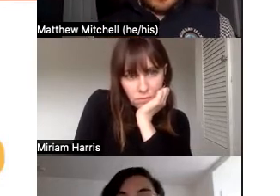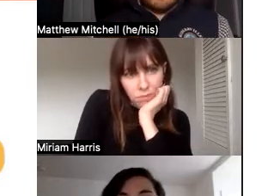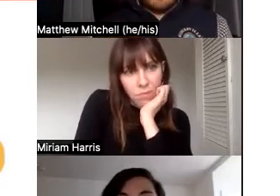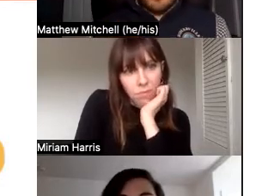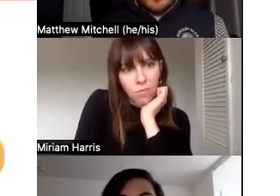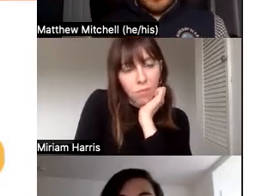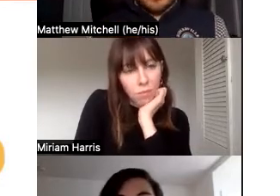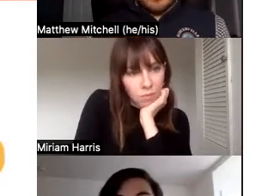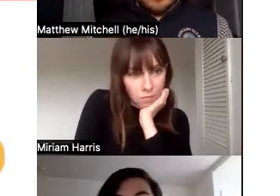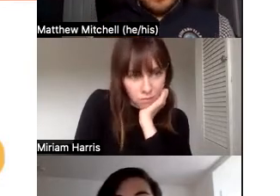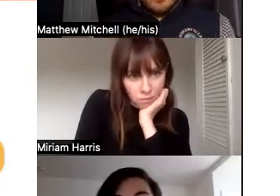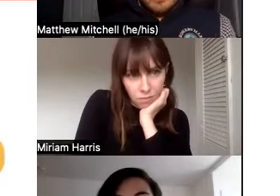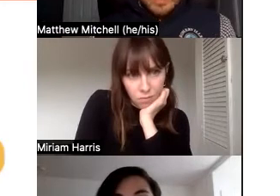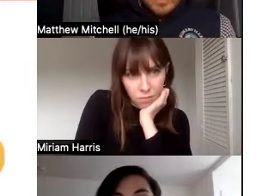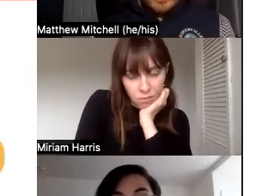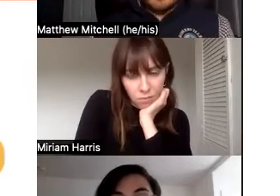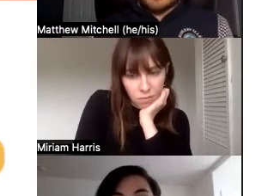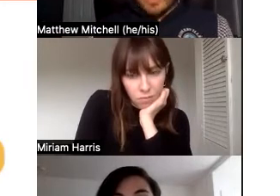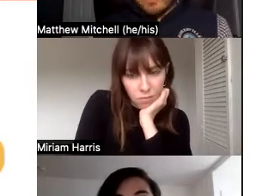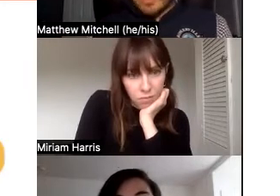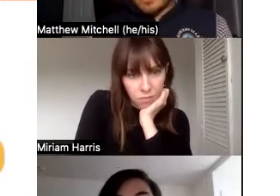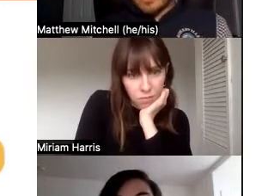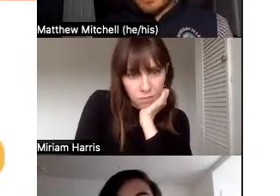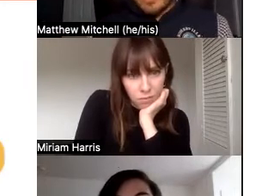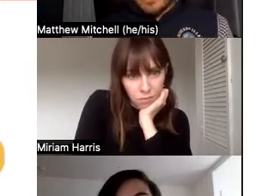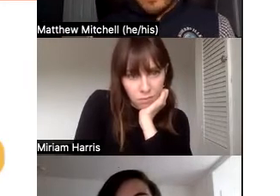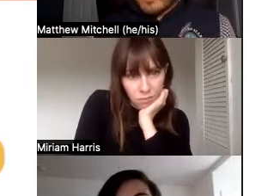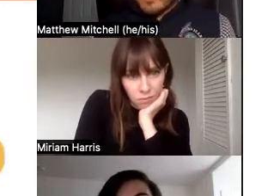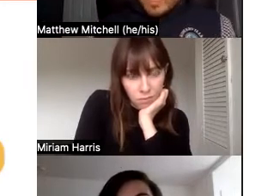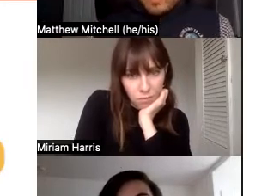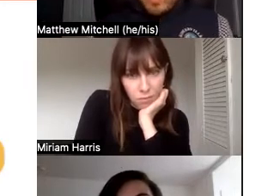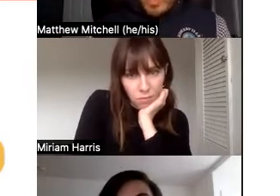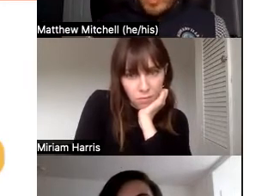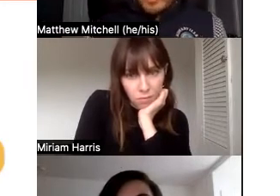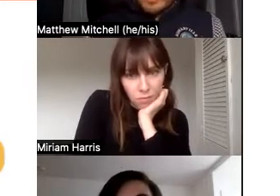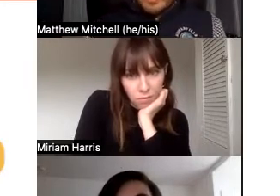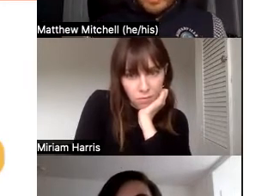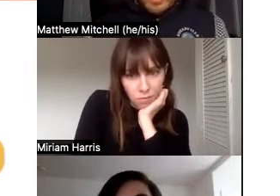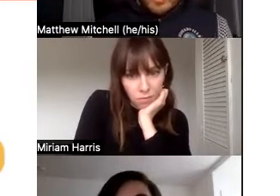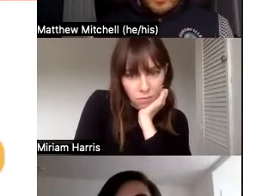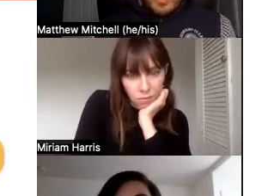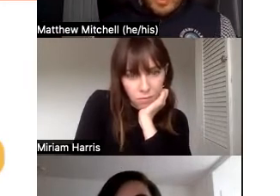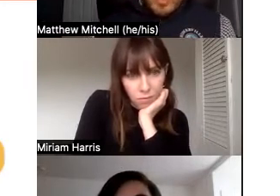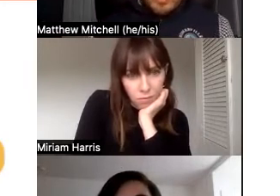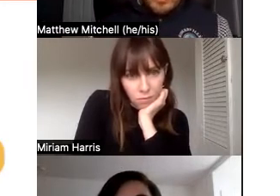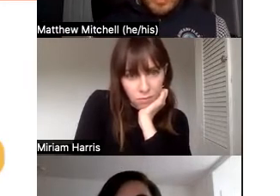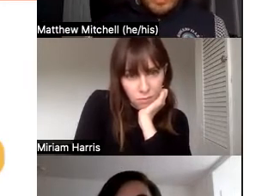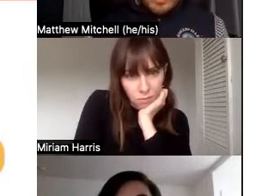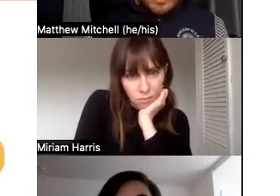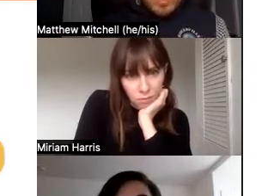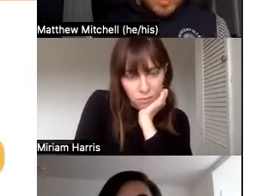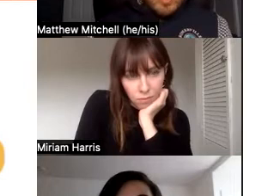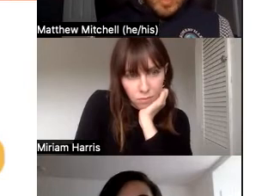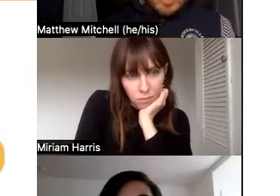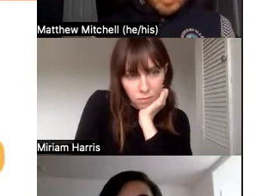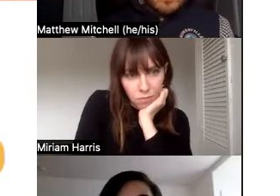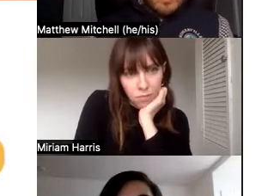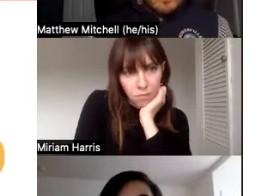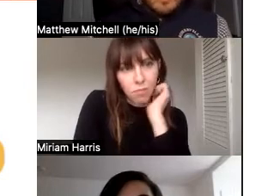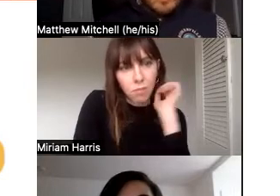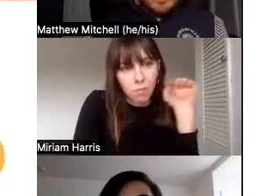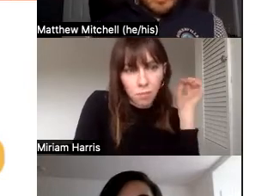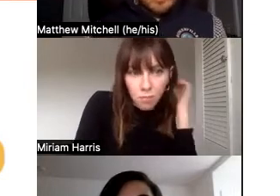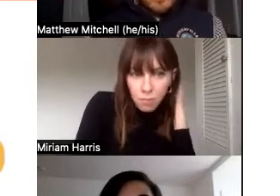looking at different locations, you know, accessibility, safety, sensitive abutters, legal issues, recommended locations, community buy-in